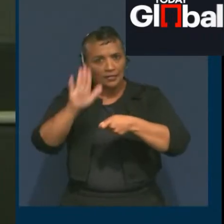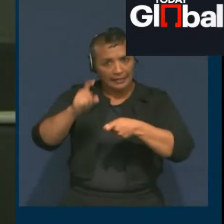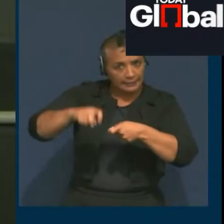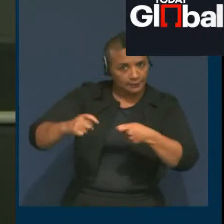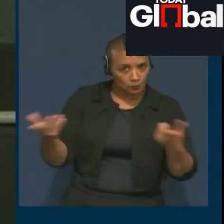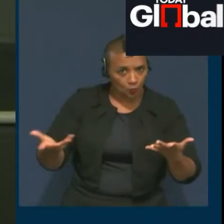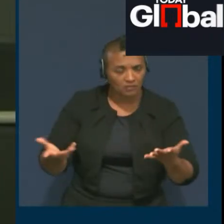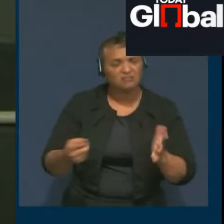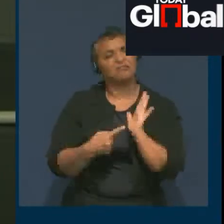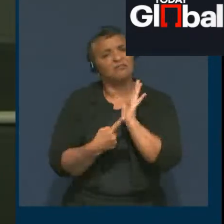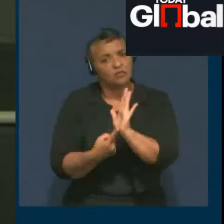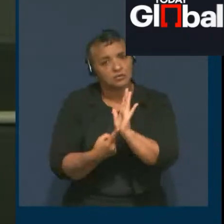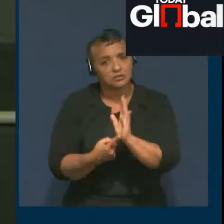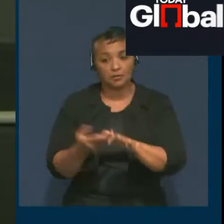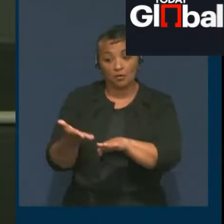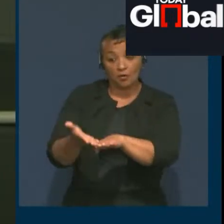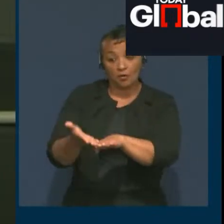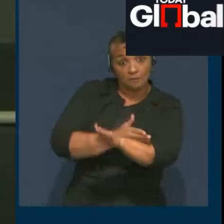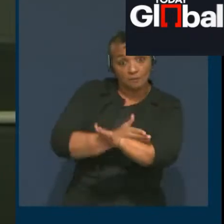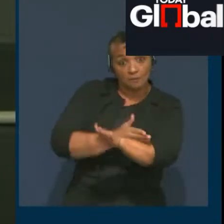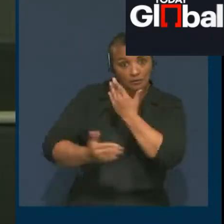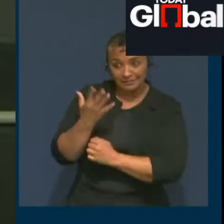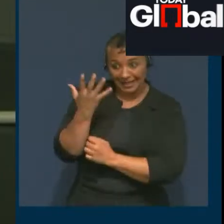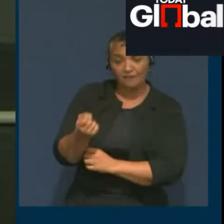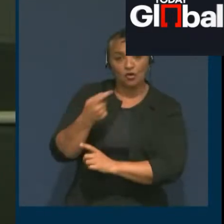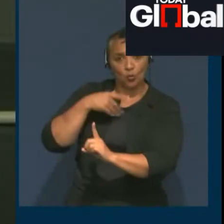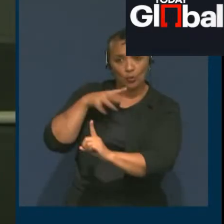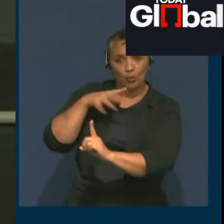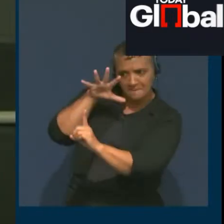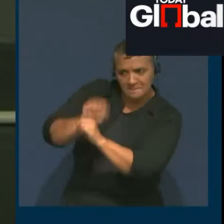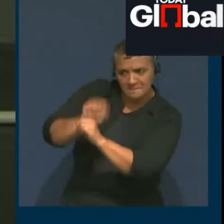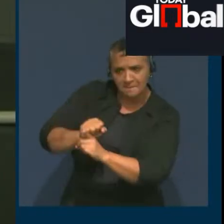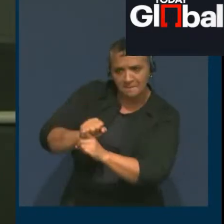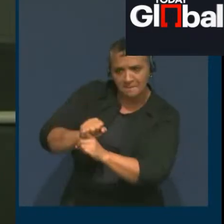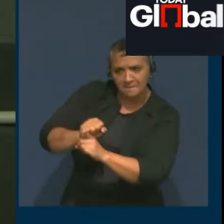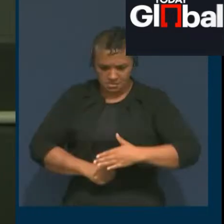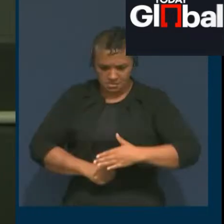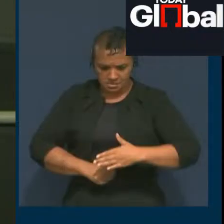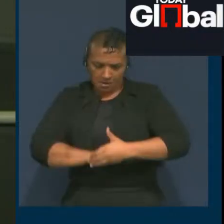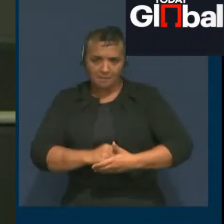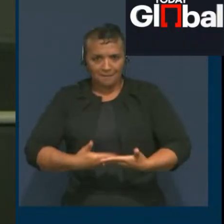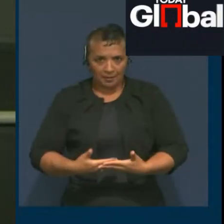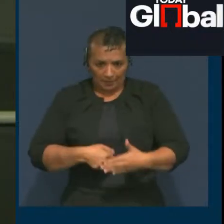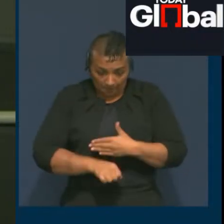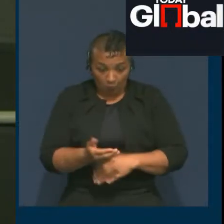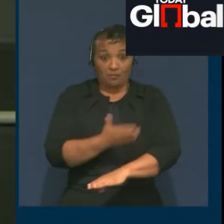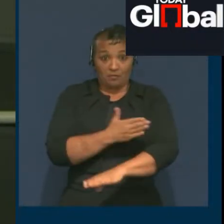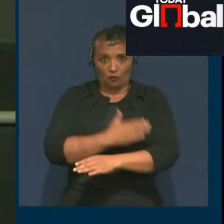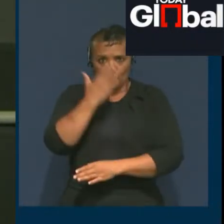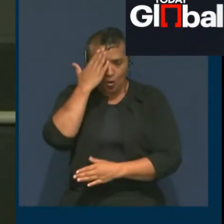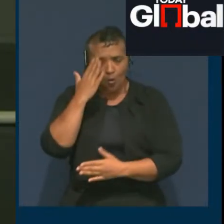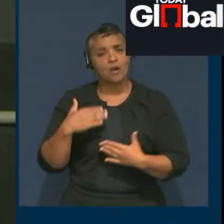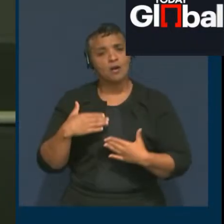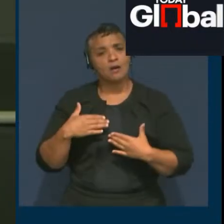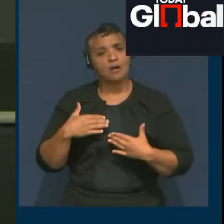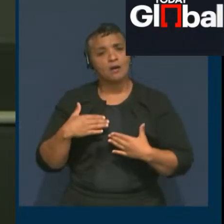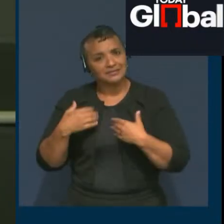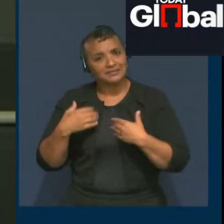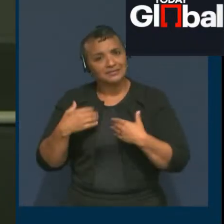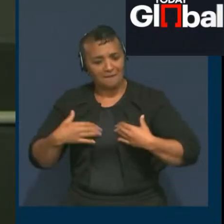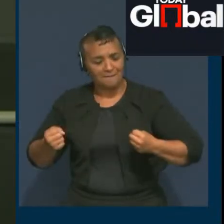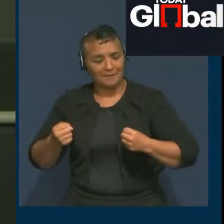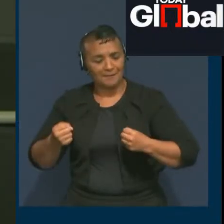efforts include early detection and intervention, medical, psychological, and social rehabilitation, mental health, assistive devices